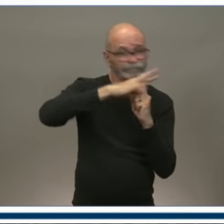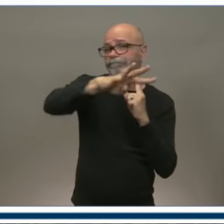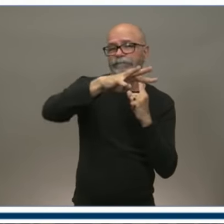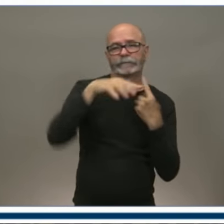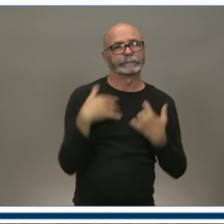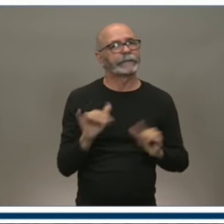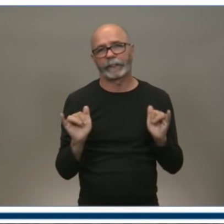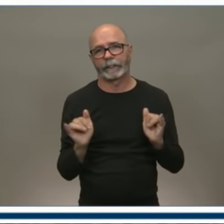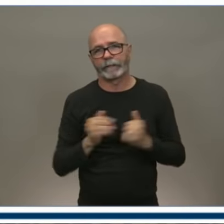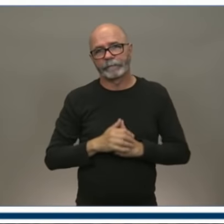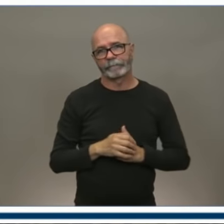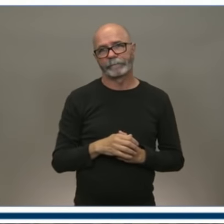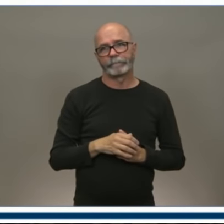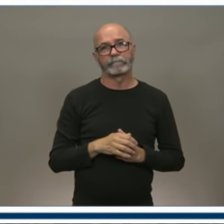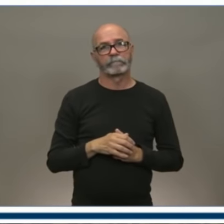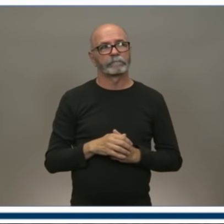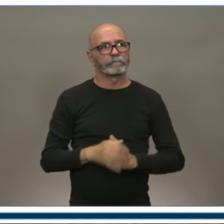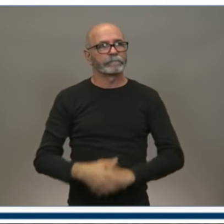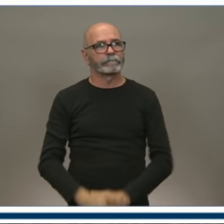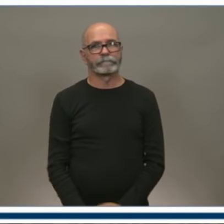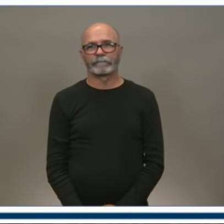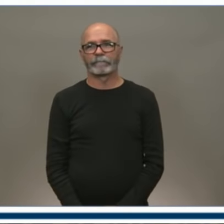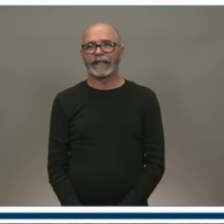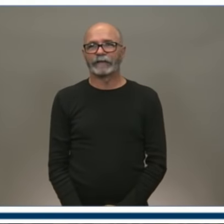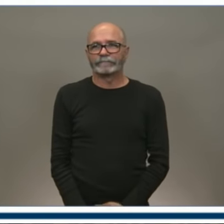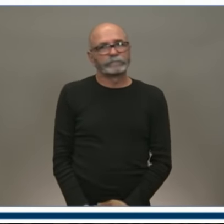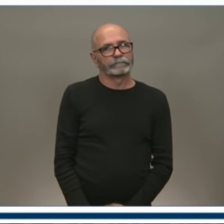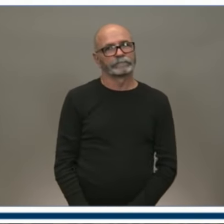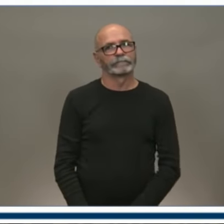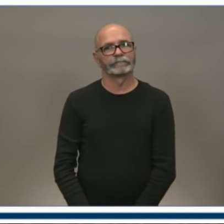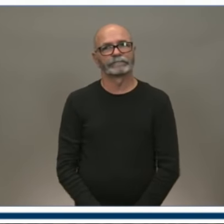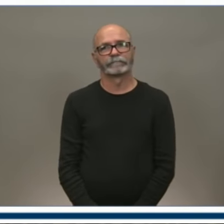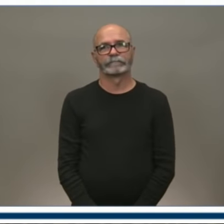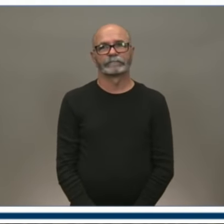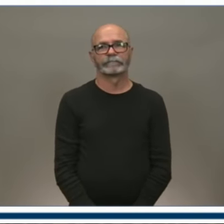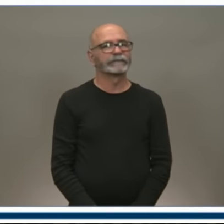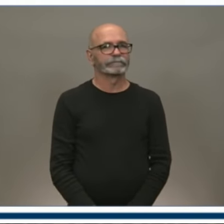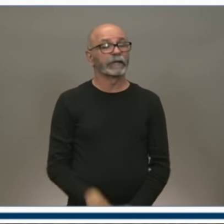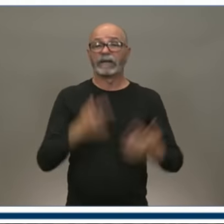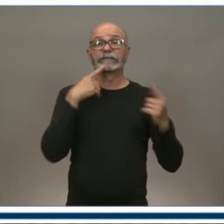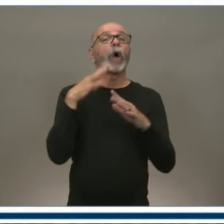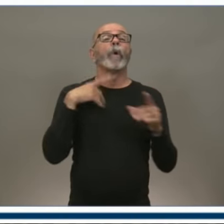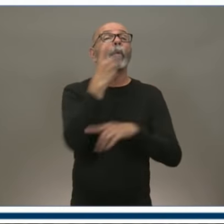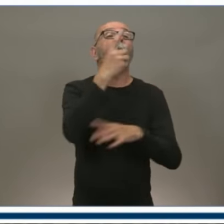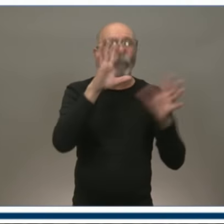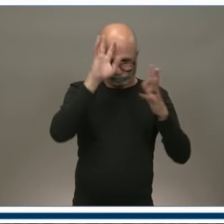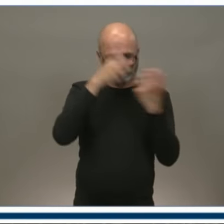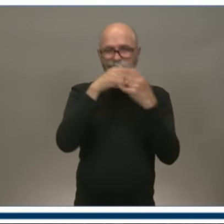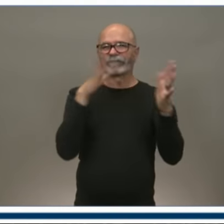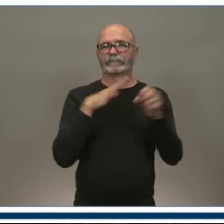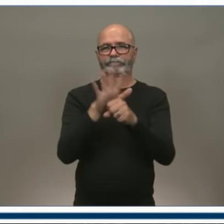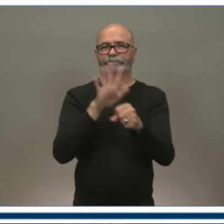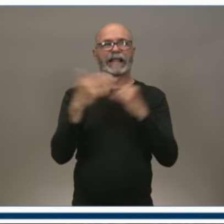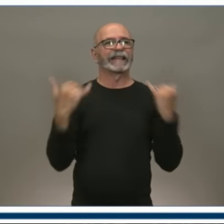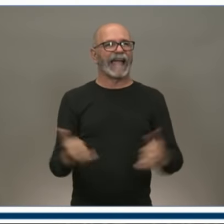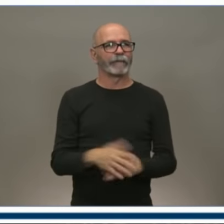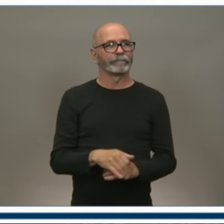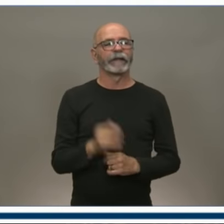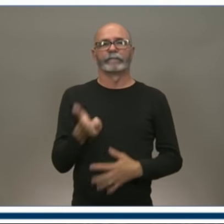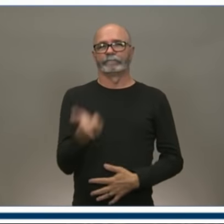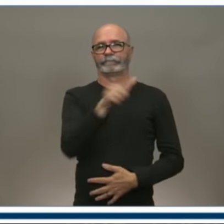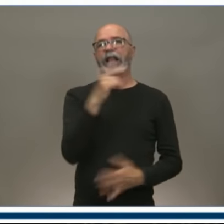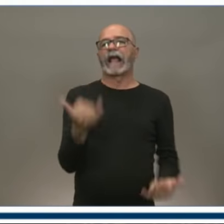follow-up for... Nope, that's right. Sorry, I'm off my game today. That's all the time we have for questions today. The technical. Dr. Strang said